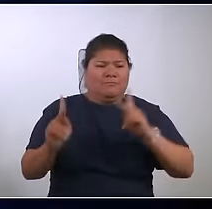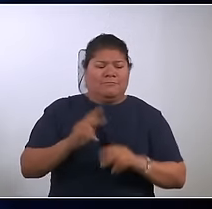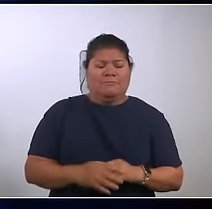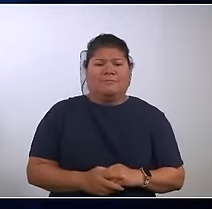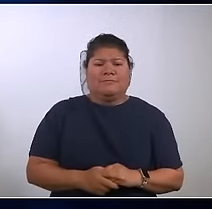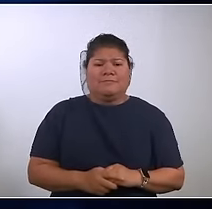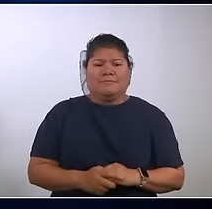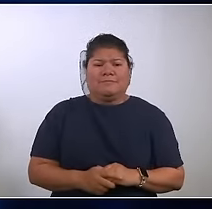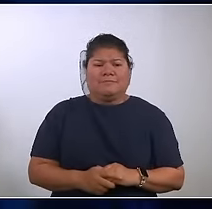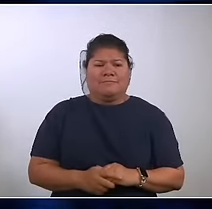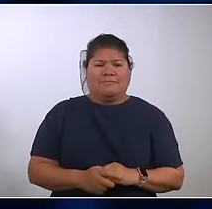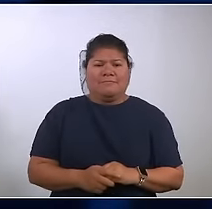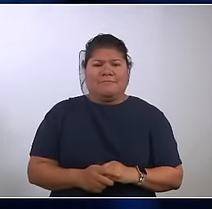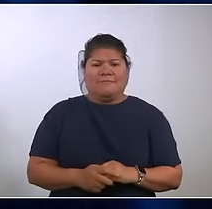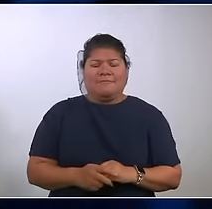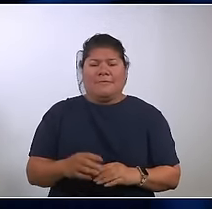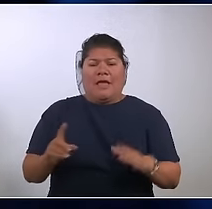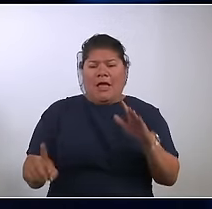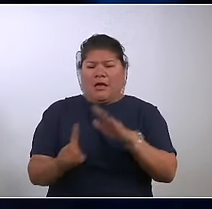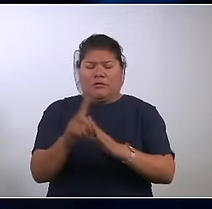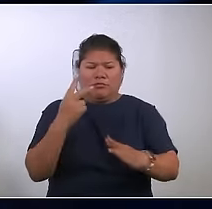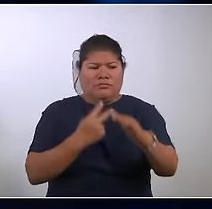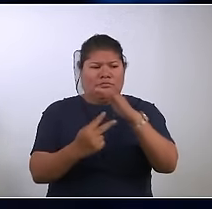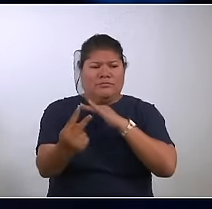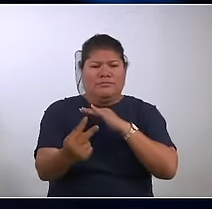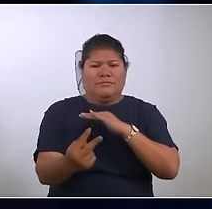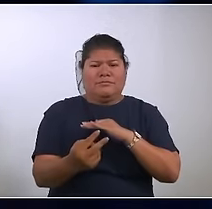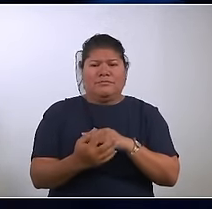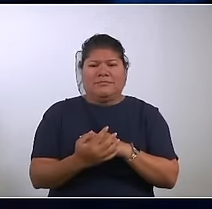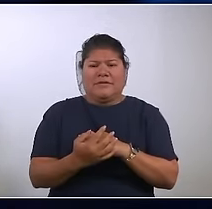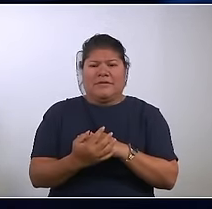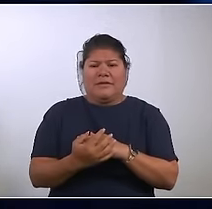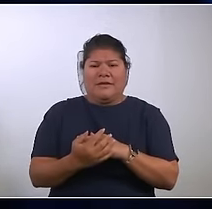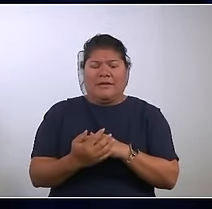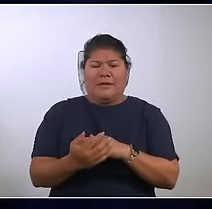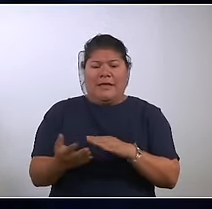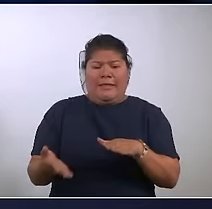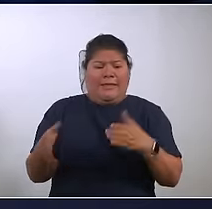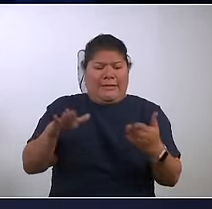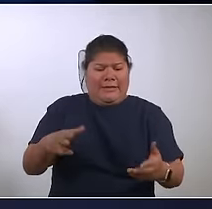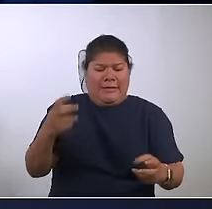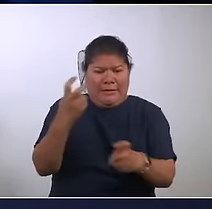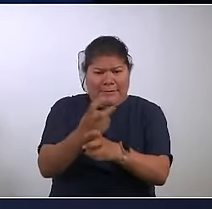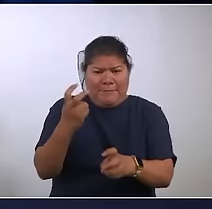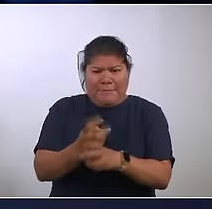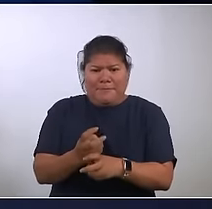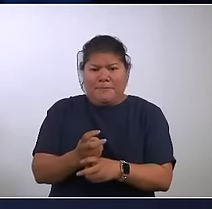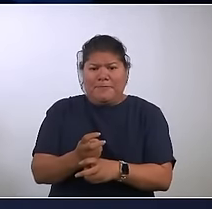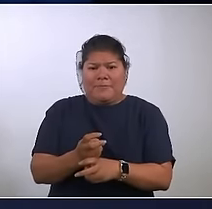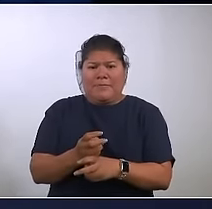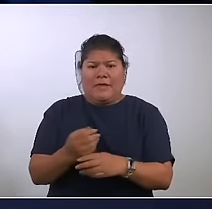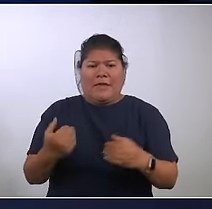nuestra juventud. I have come to prophesy. He venido a profetizar.